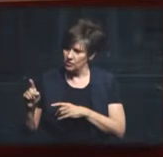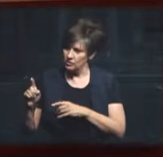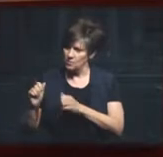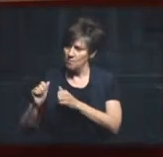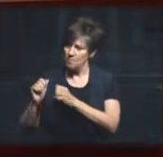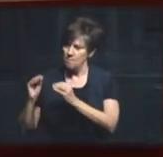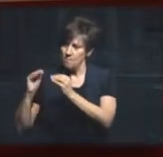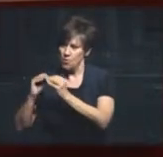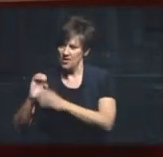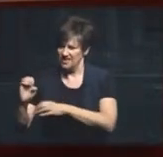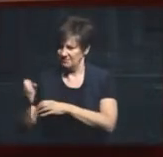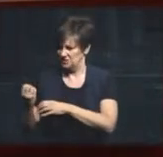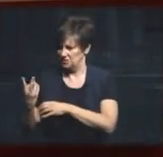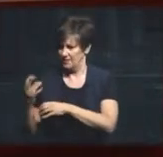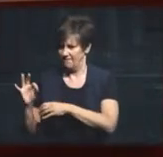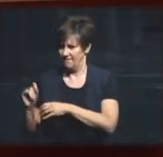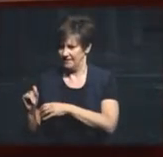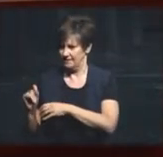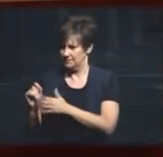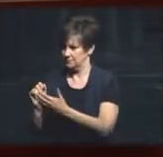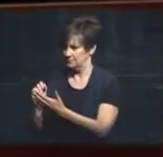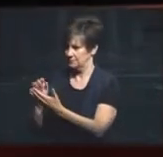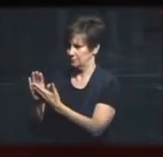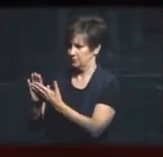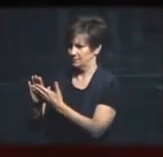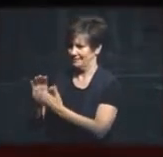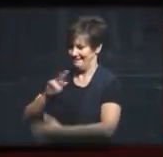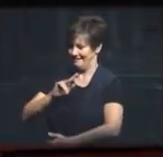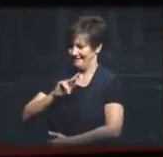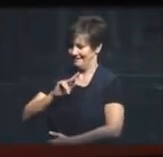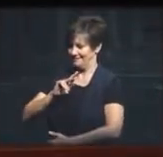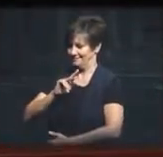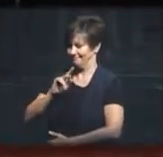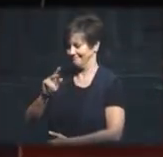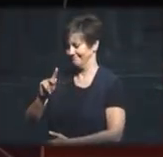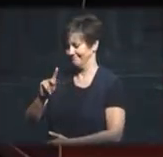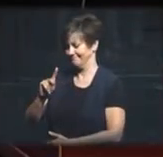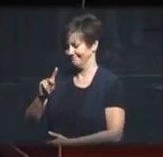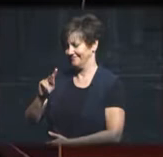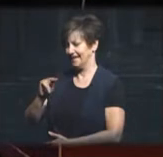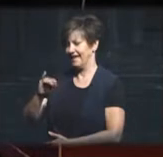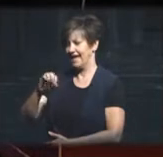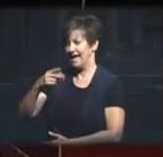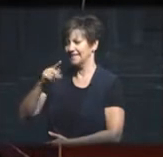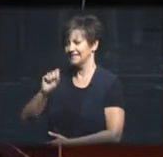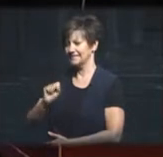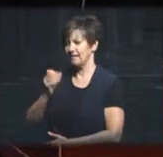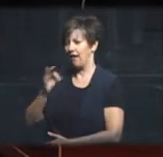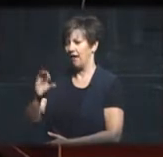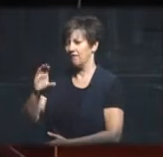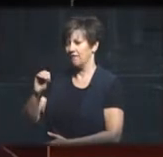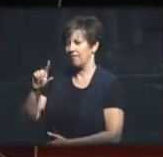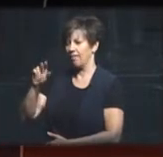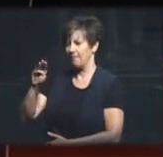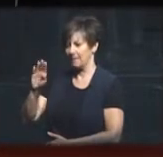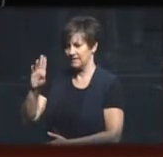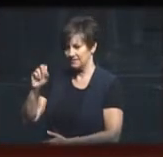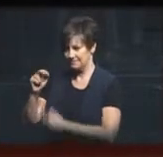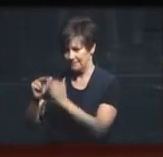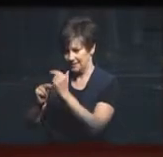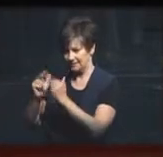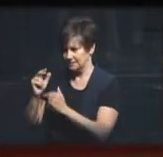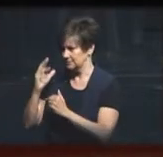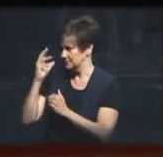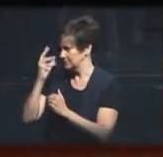east, about 12 feet, you'll run into the Knights of Columbus building. And the Knights of Columbus building is this beautiful old historic building. It's got this